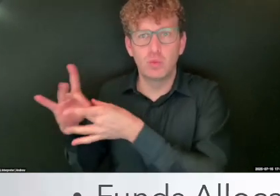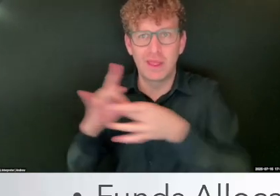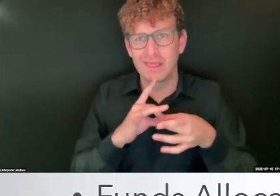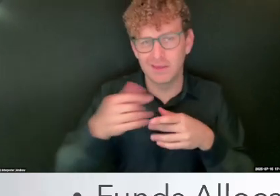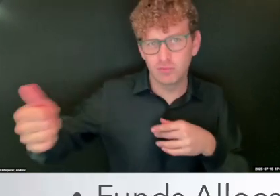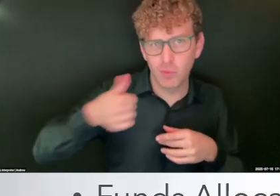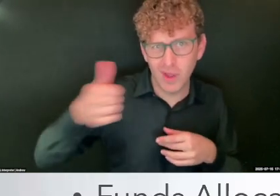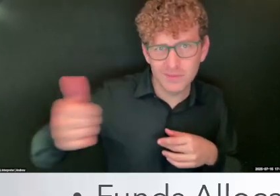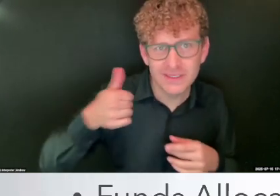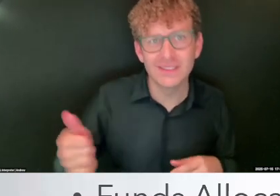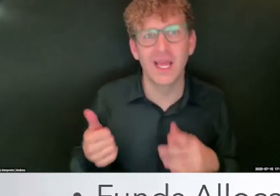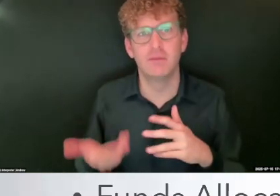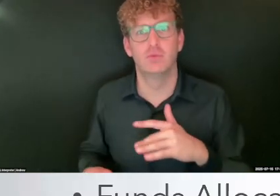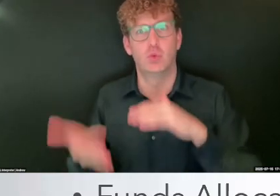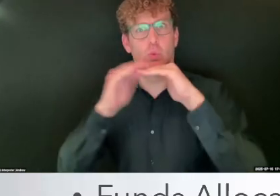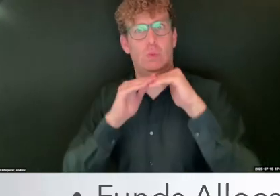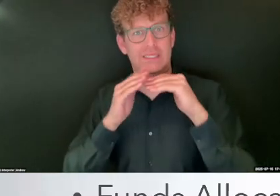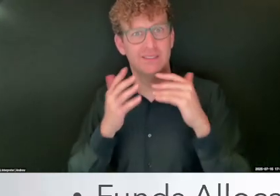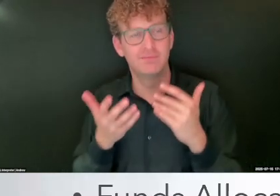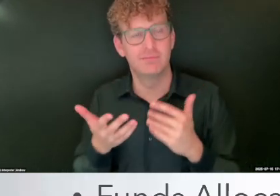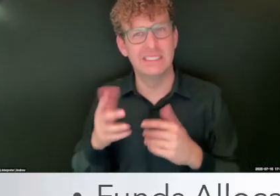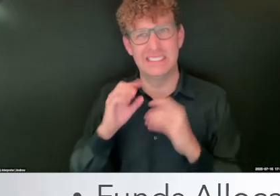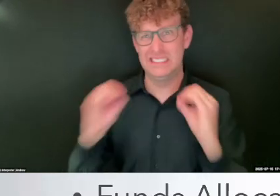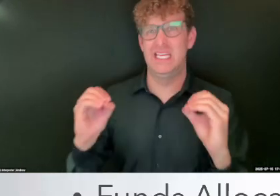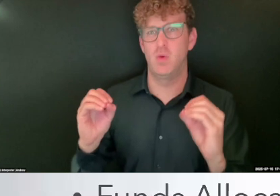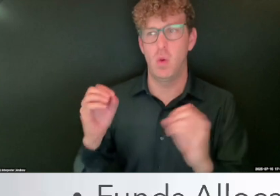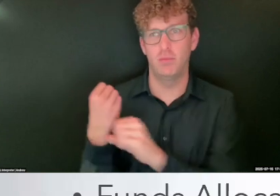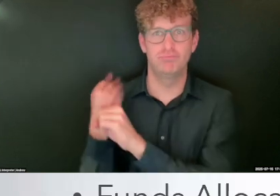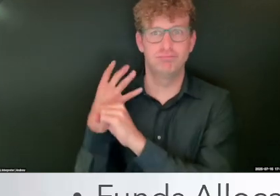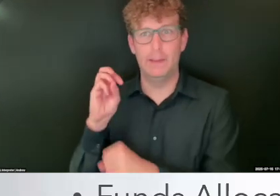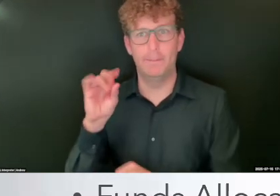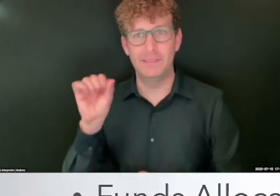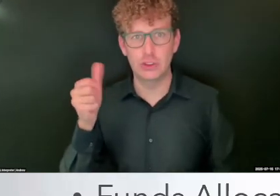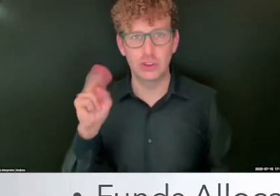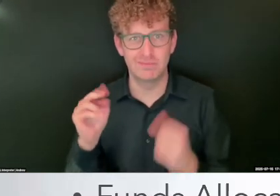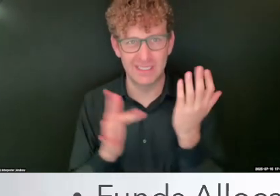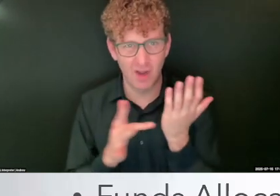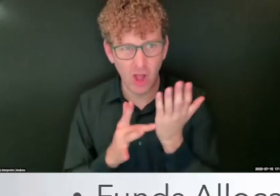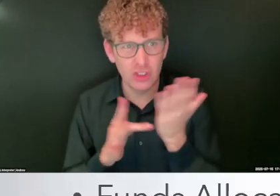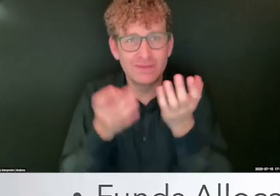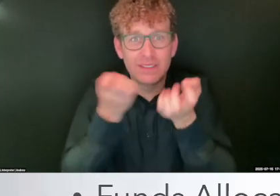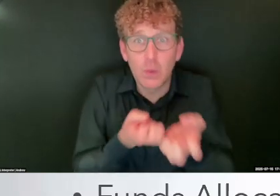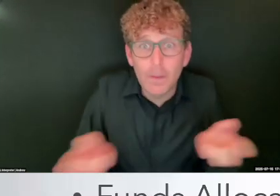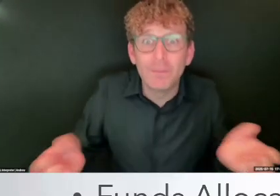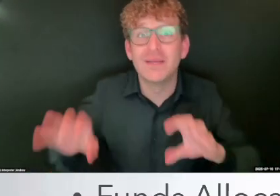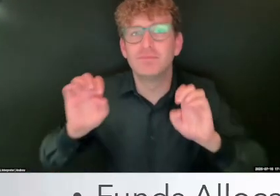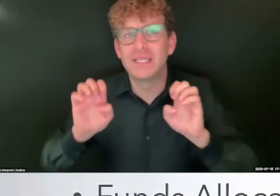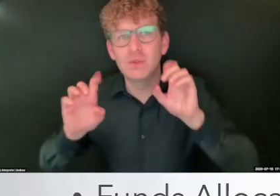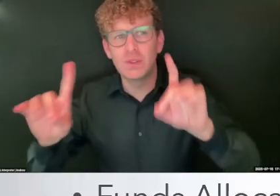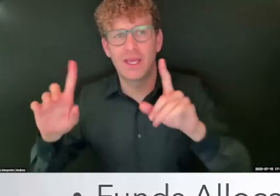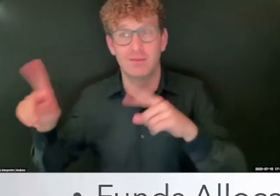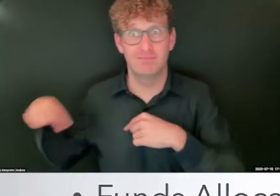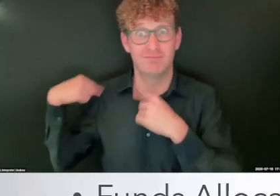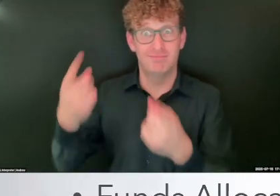technology, equipment, and education. To date, Clean Mobility in Schools has awarded